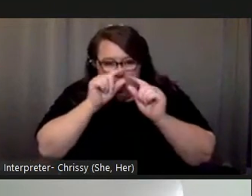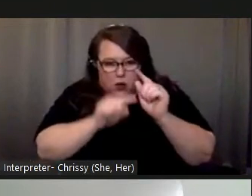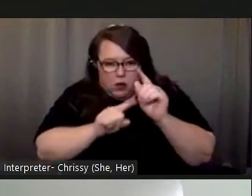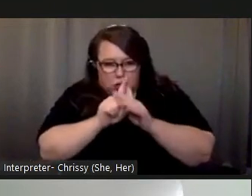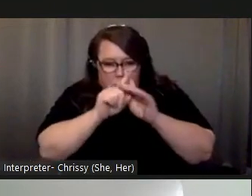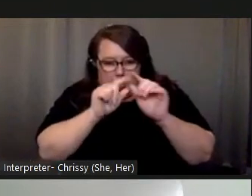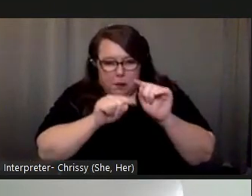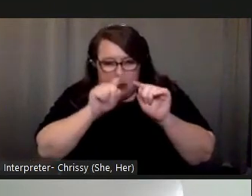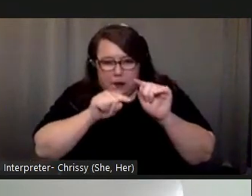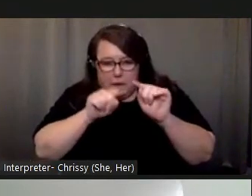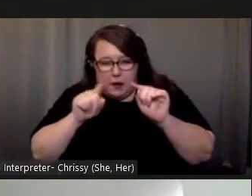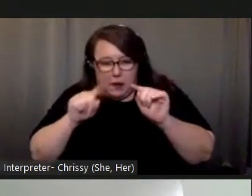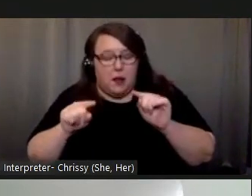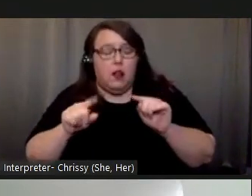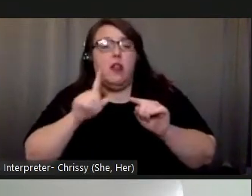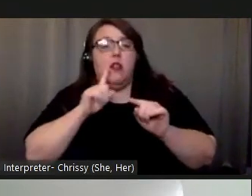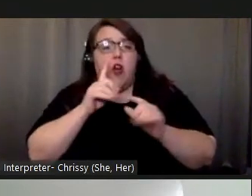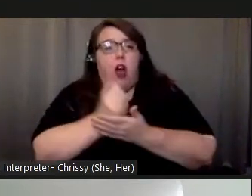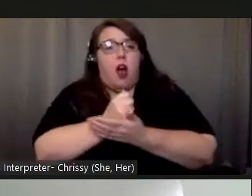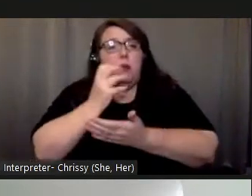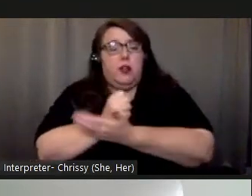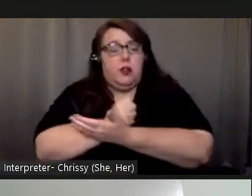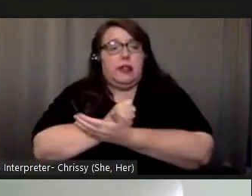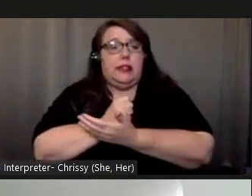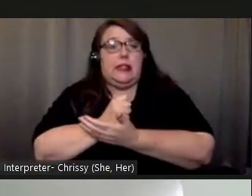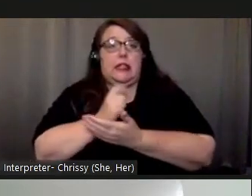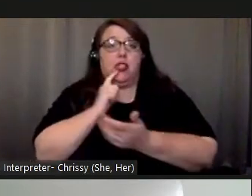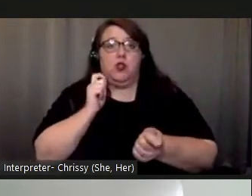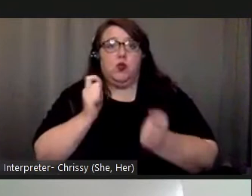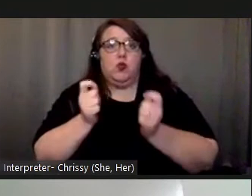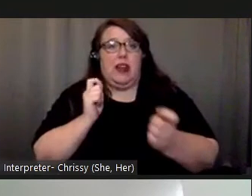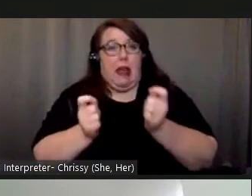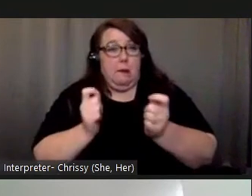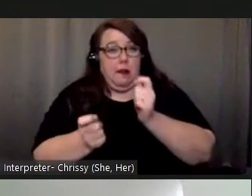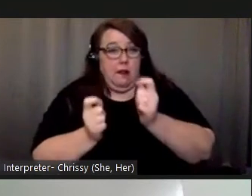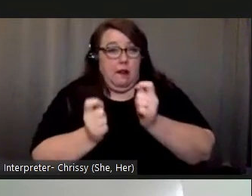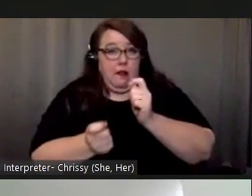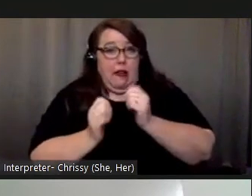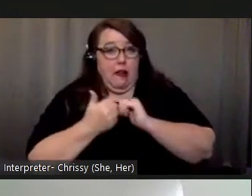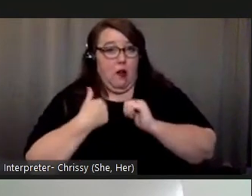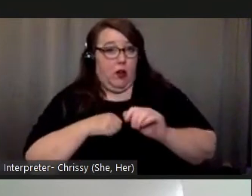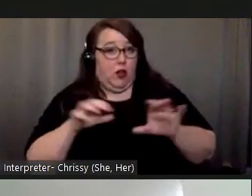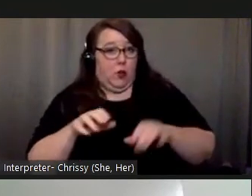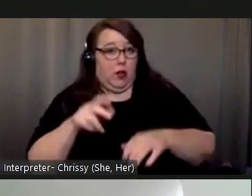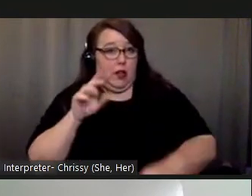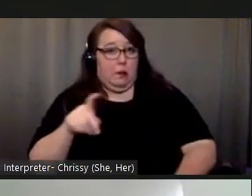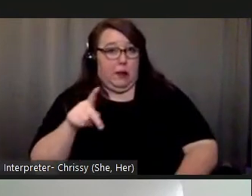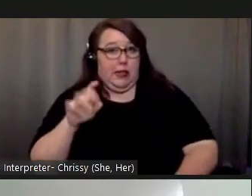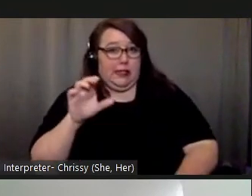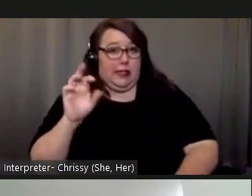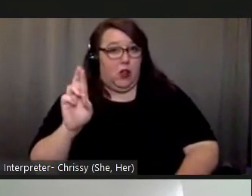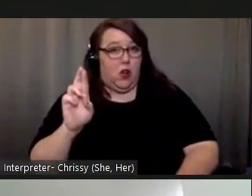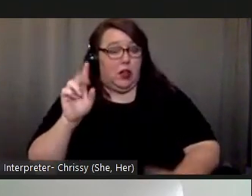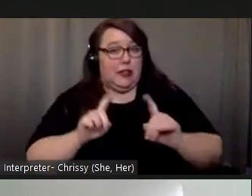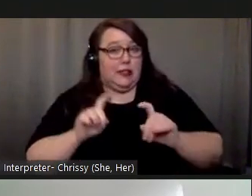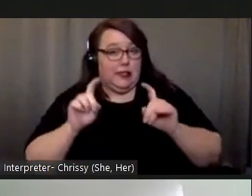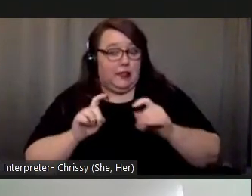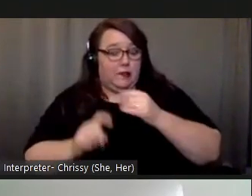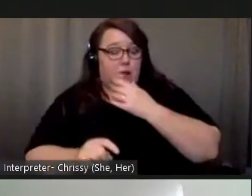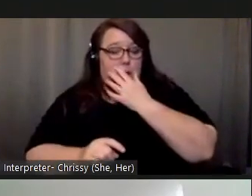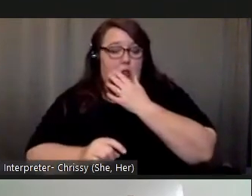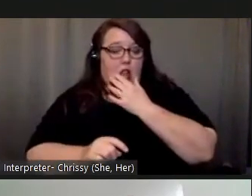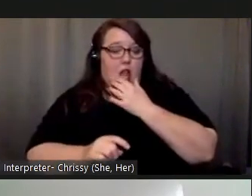it could be that there are opportunities to adapt how we are doing PCR testing.